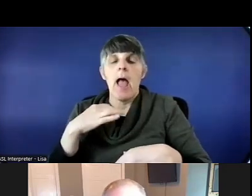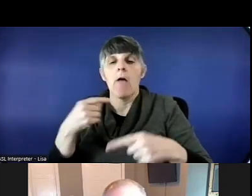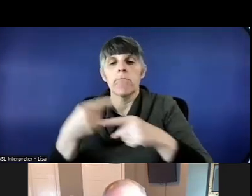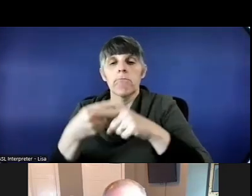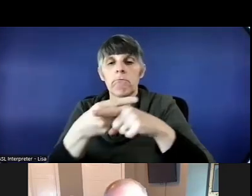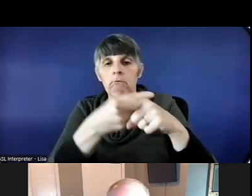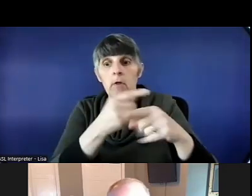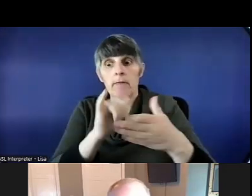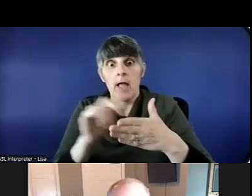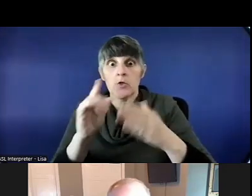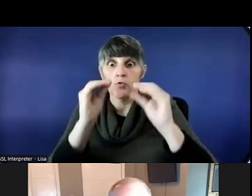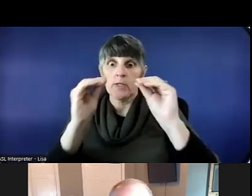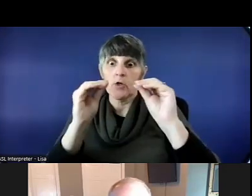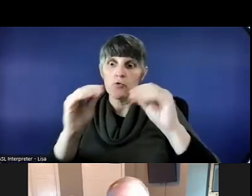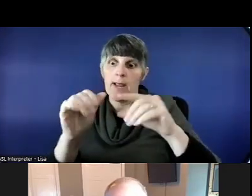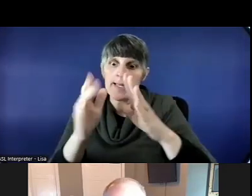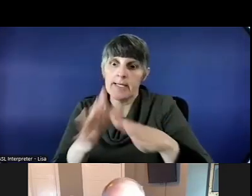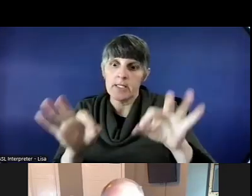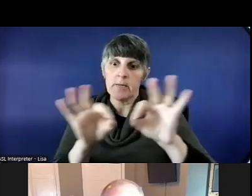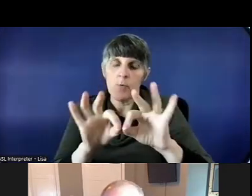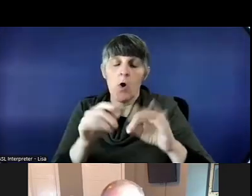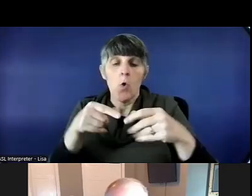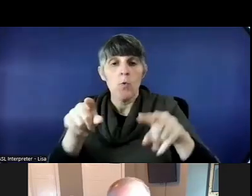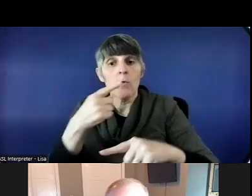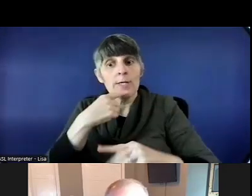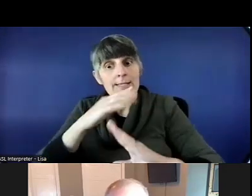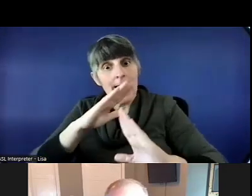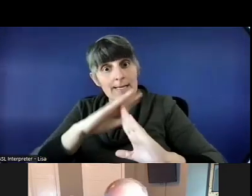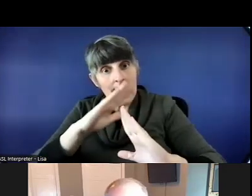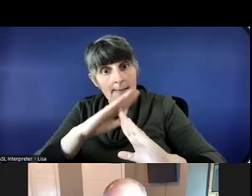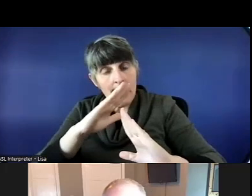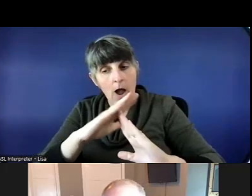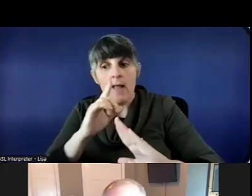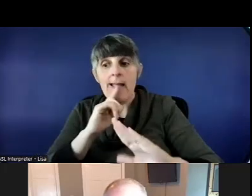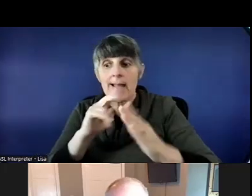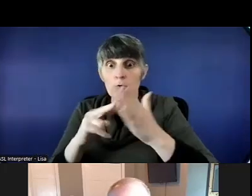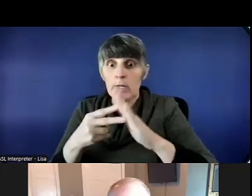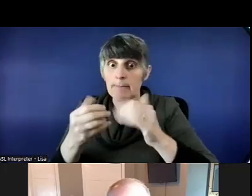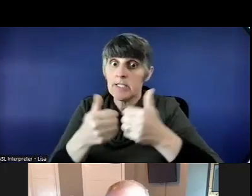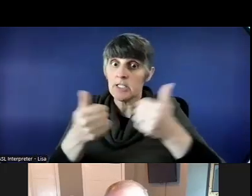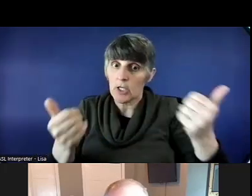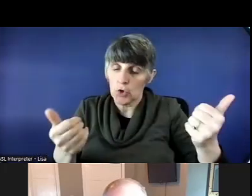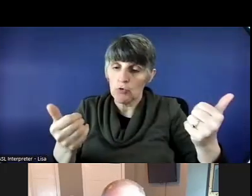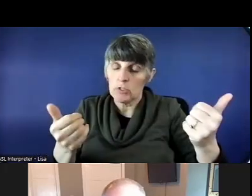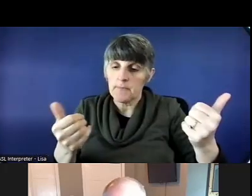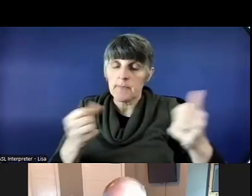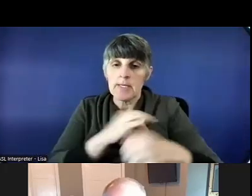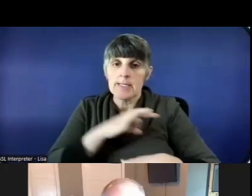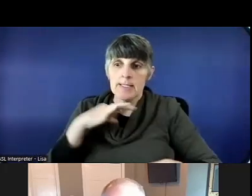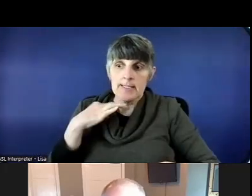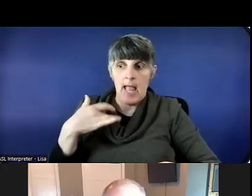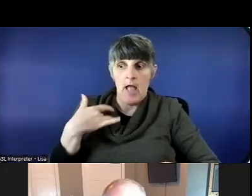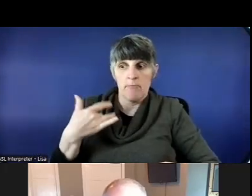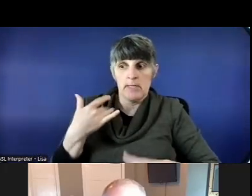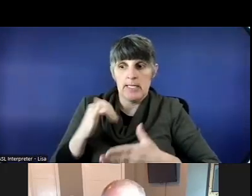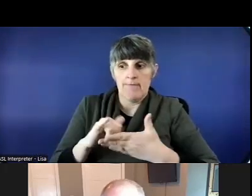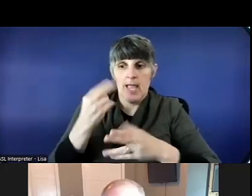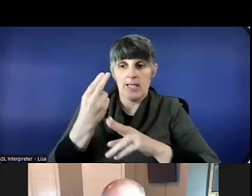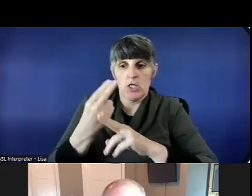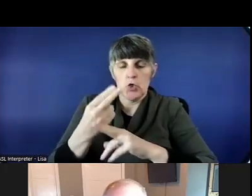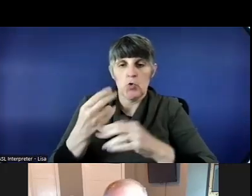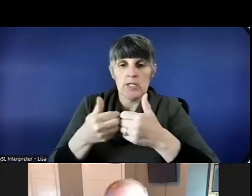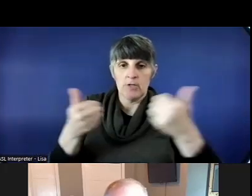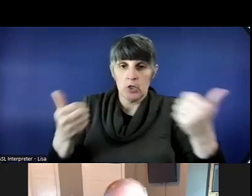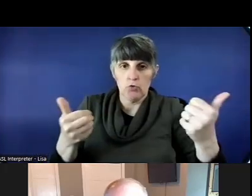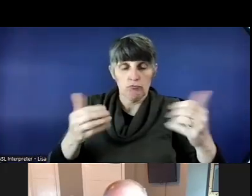is really important, that when we say timeout and it really means seclusion, staff believe that the use of seclusion